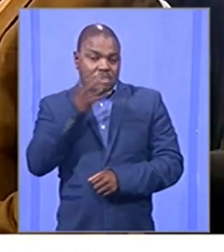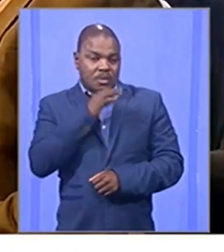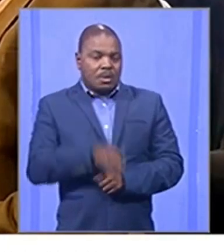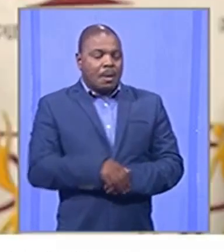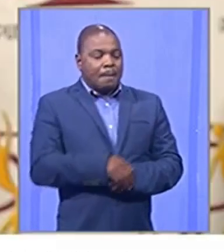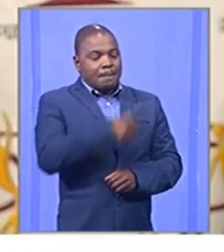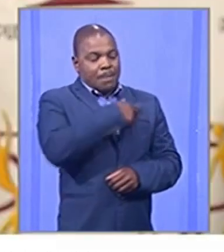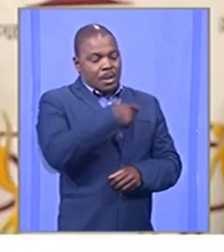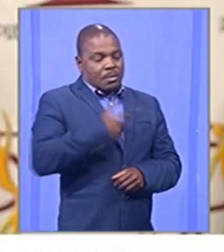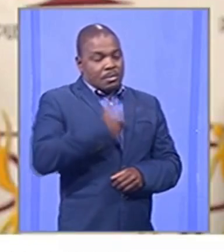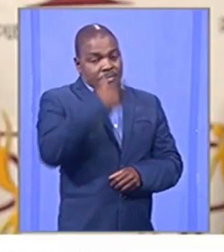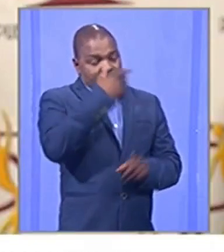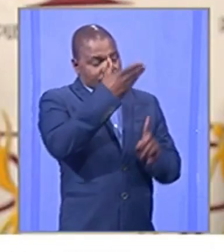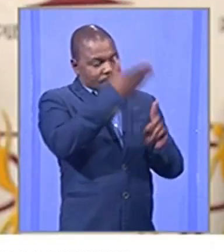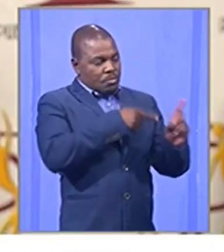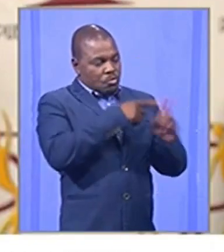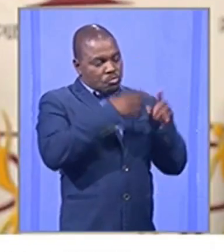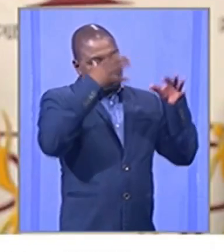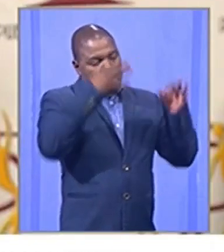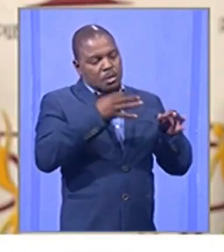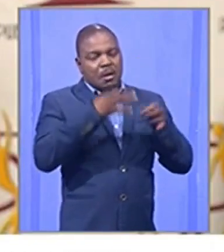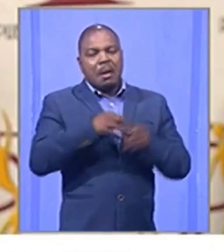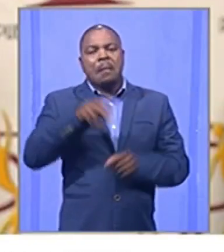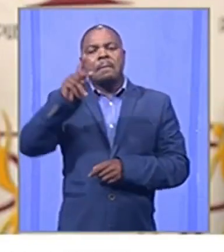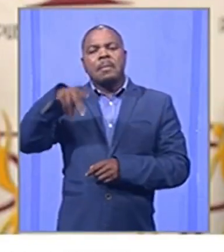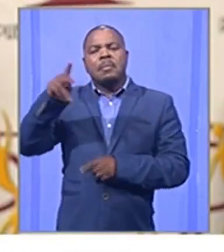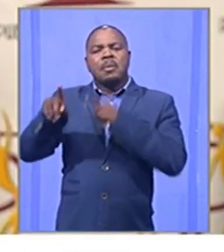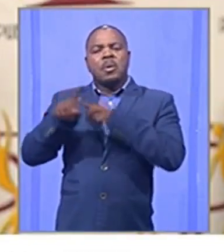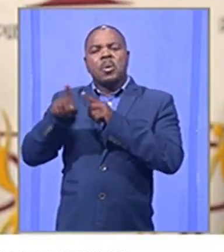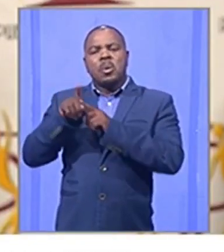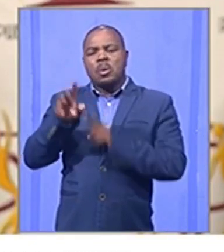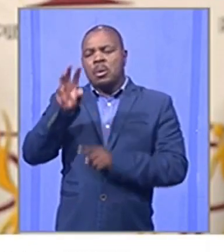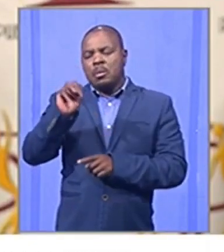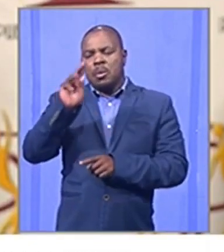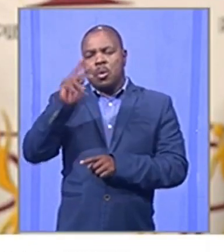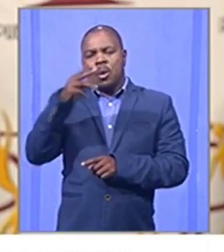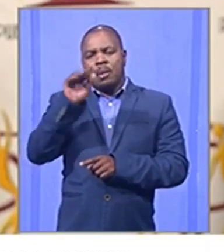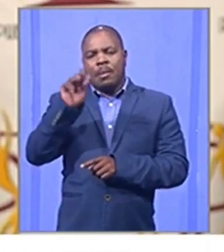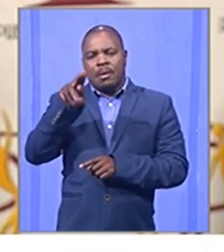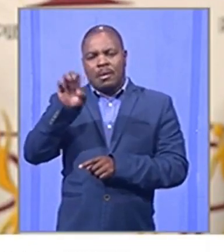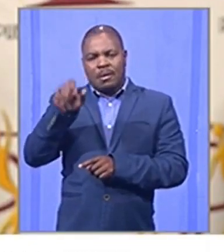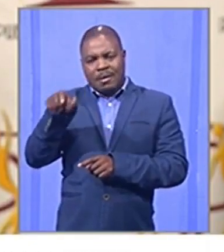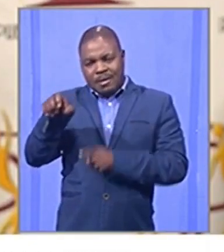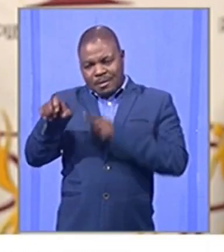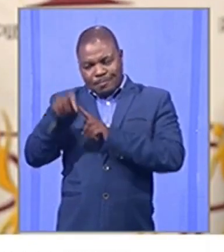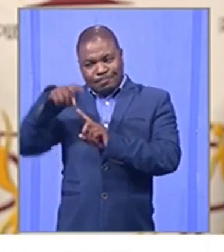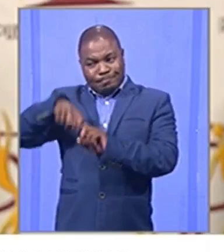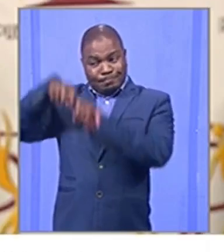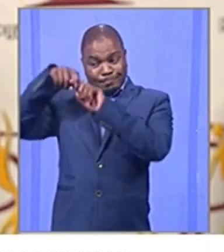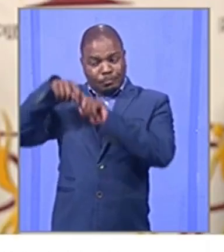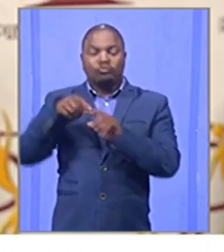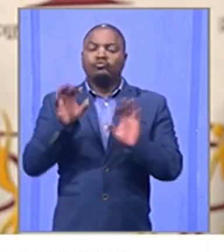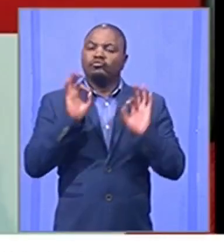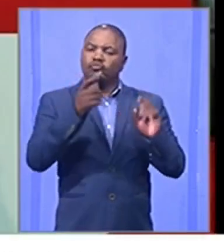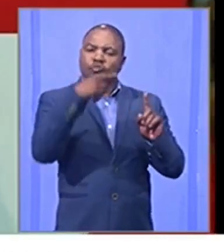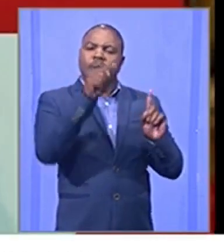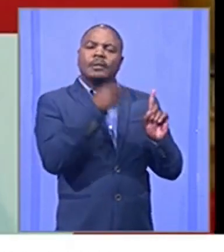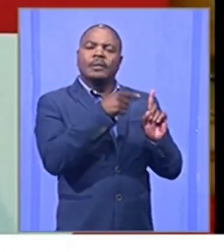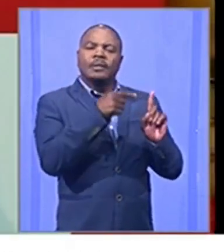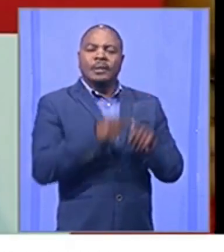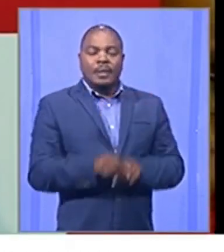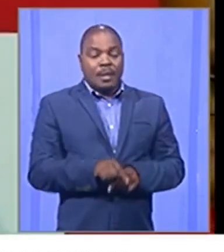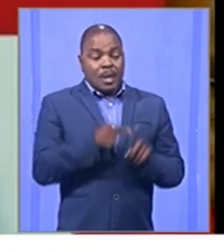mopresidente Cyril Ramaphosa ya go sekega mosireletsi wa setšhaba Busisiwe Mkhwebane e maleba. Moeteledipele wa EFF a